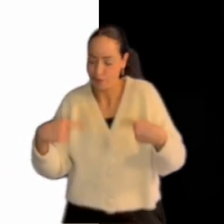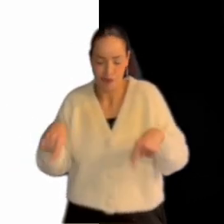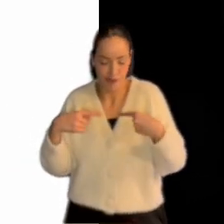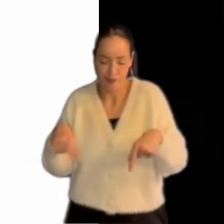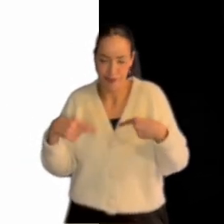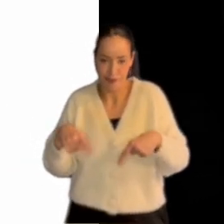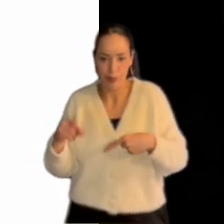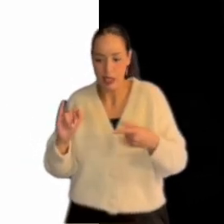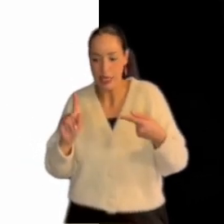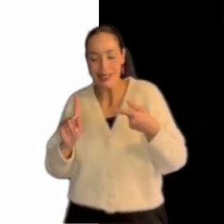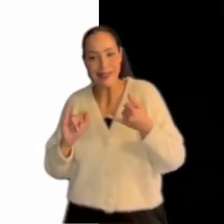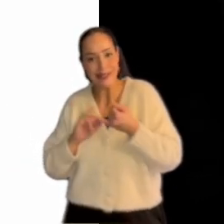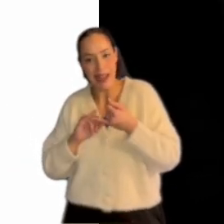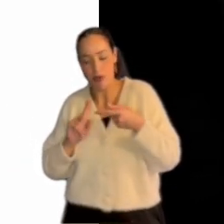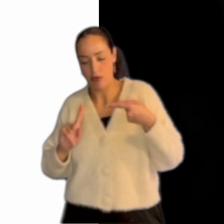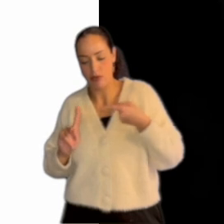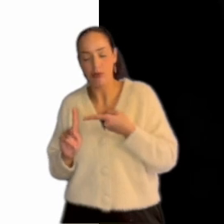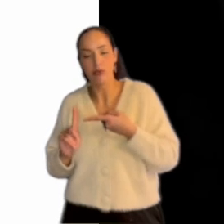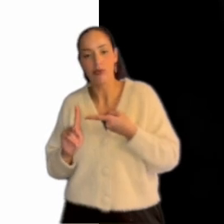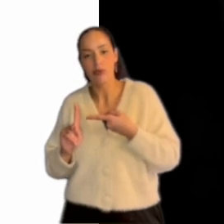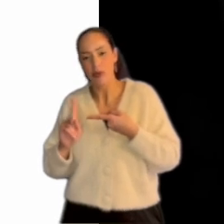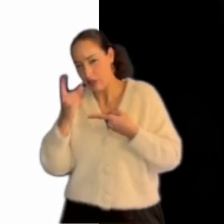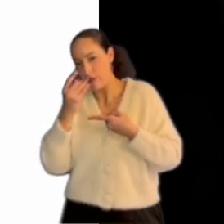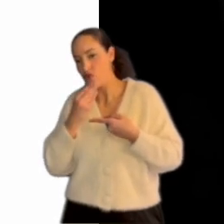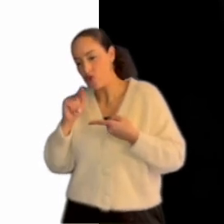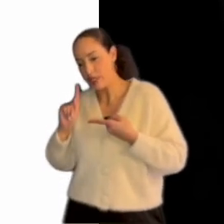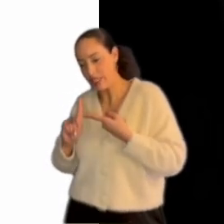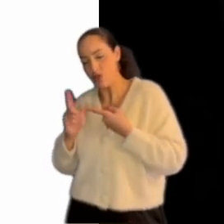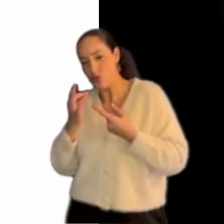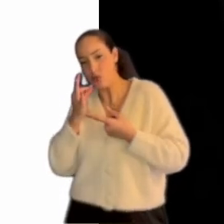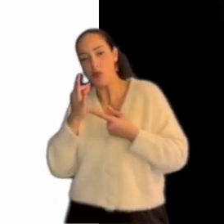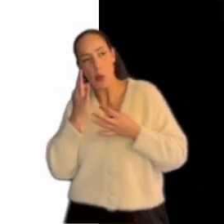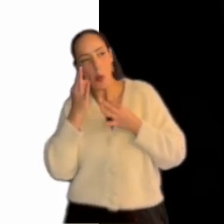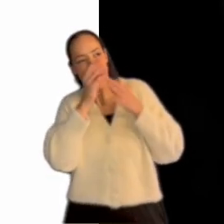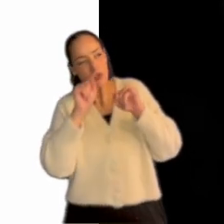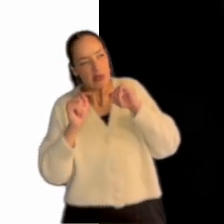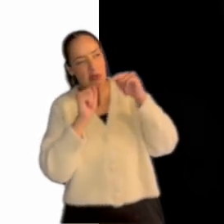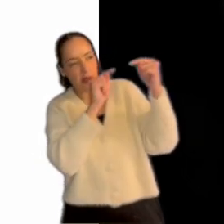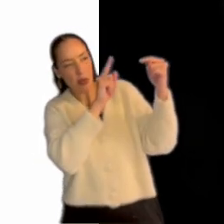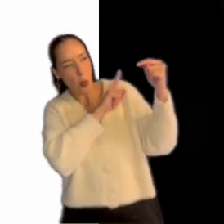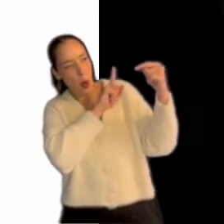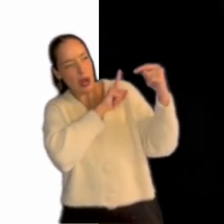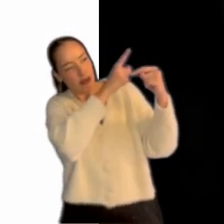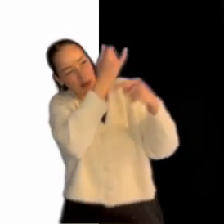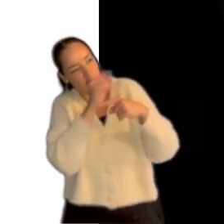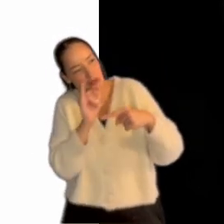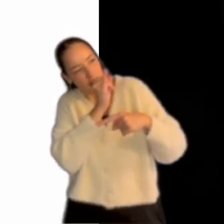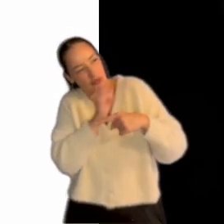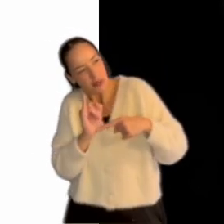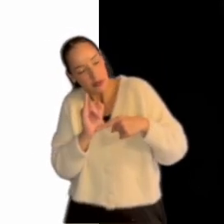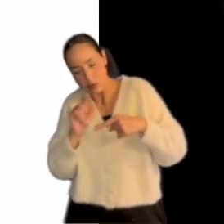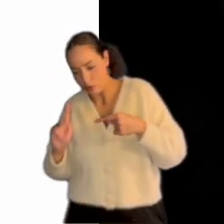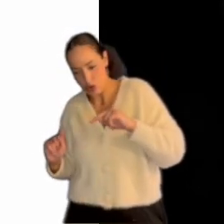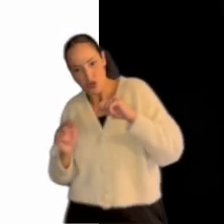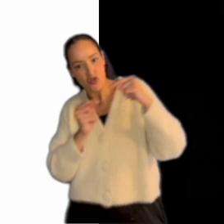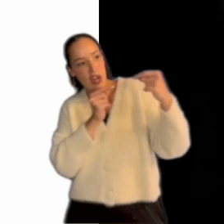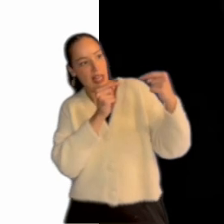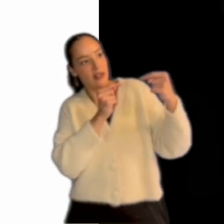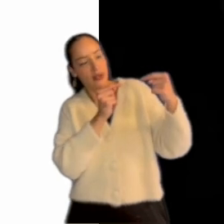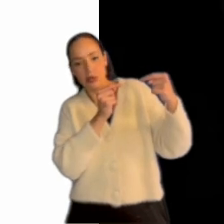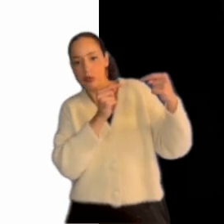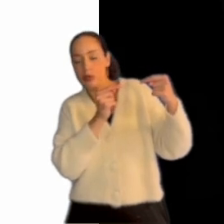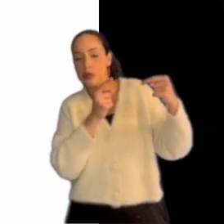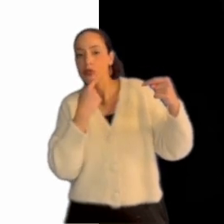future to question this precedence of denial. Her challenge and achievement has disrupted the process, raised questions, created